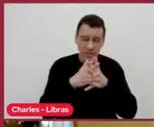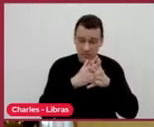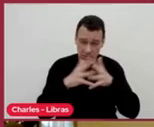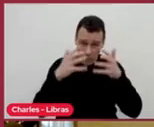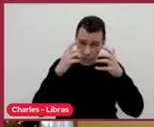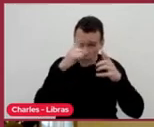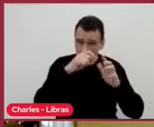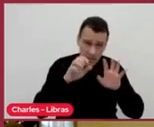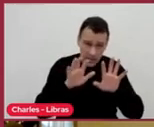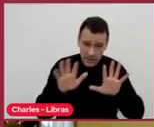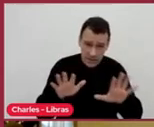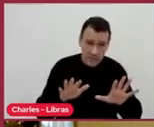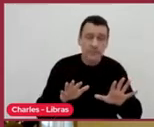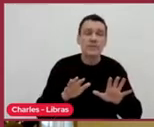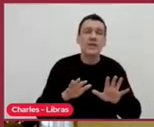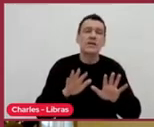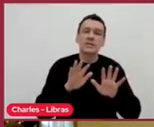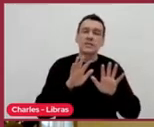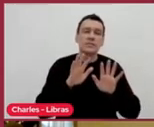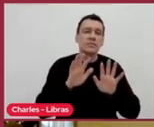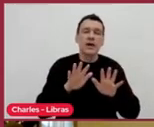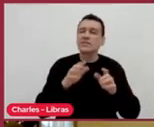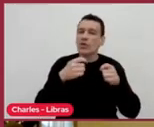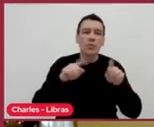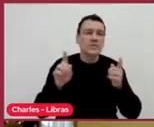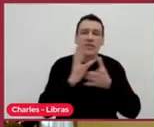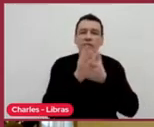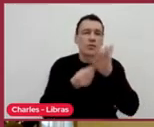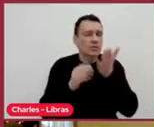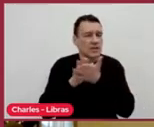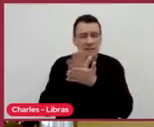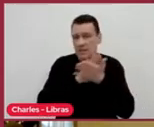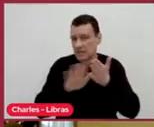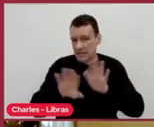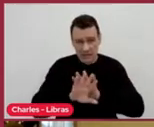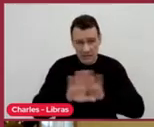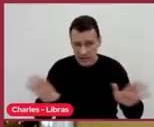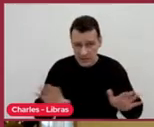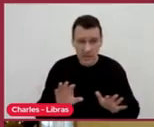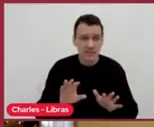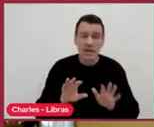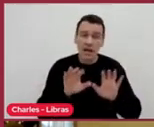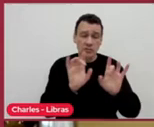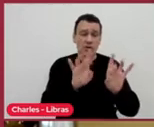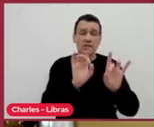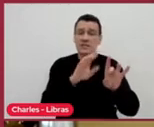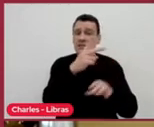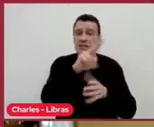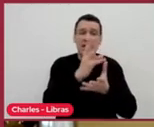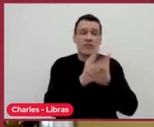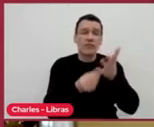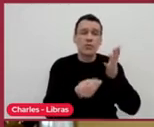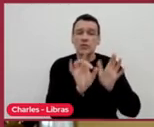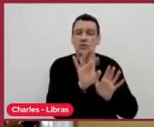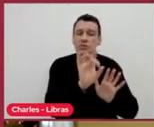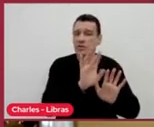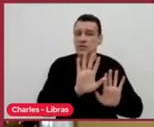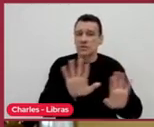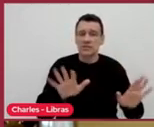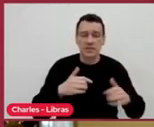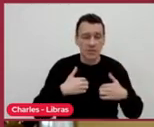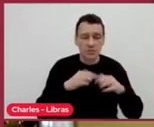the data that we receive. We don't have to filter anything. It's already filtered for us. We can also forget